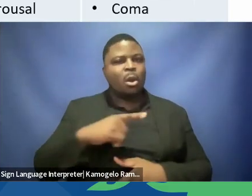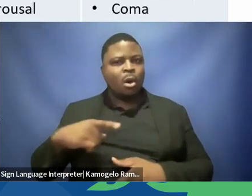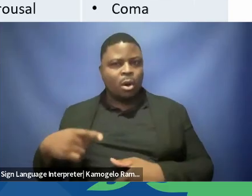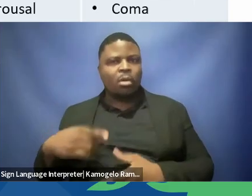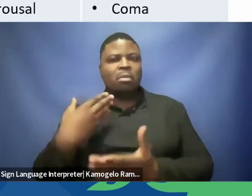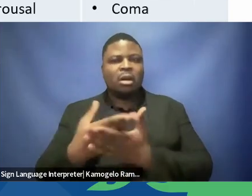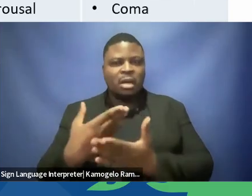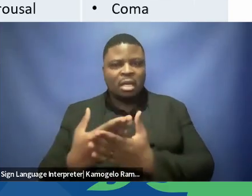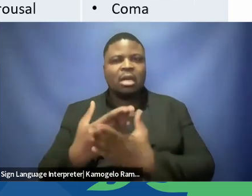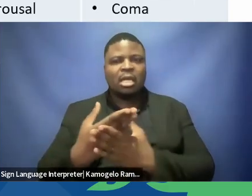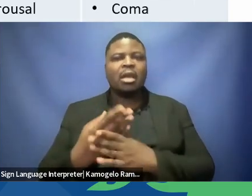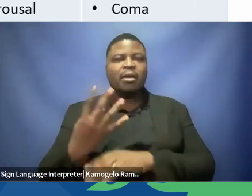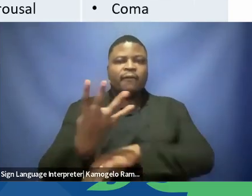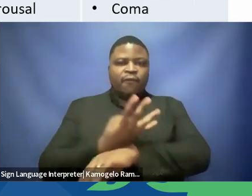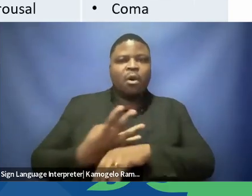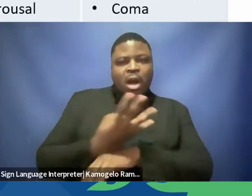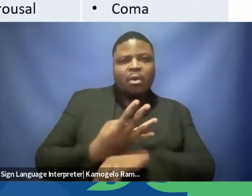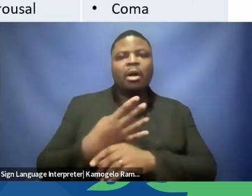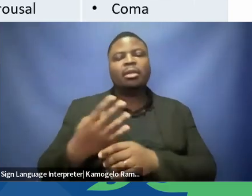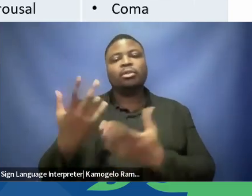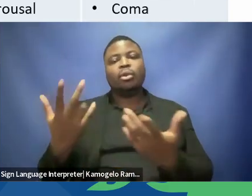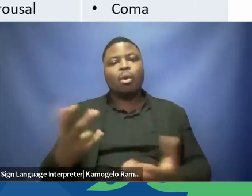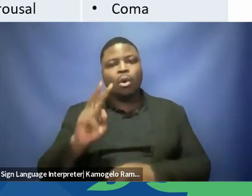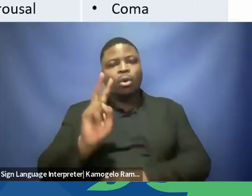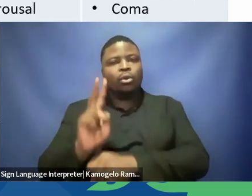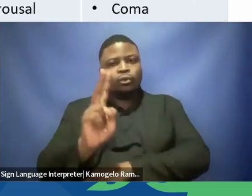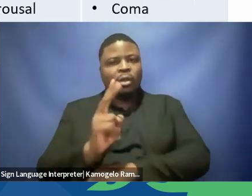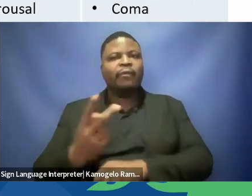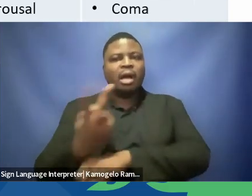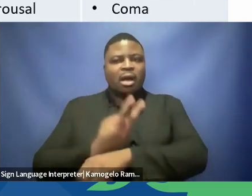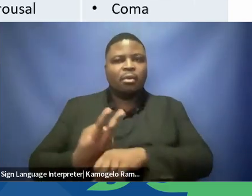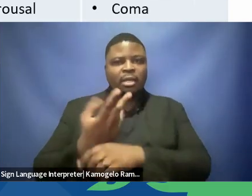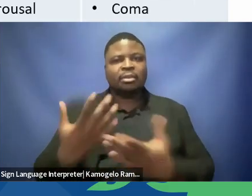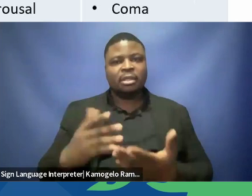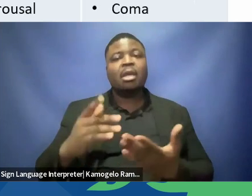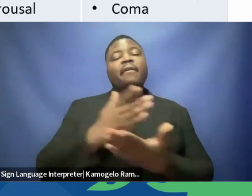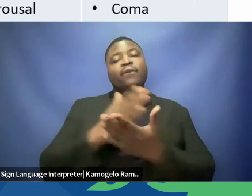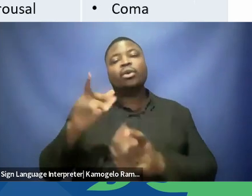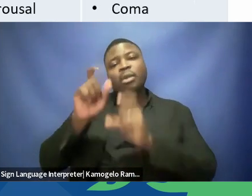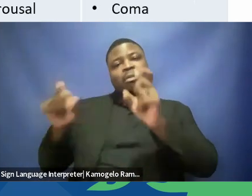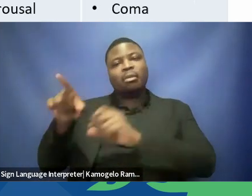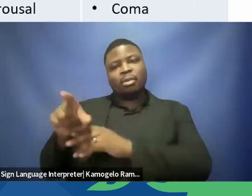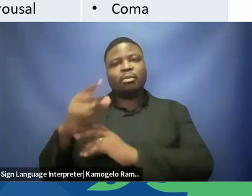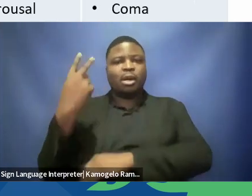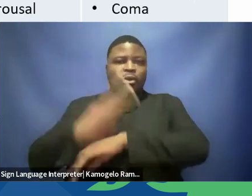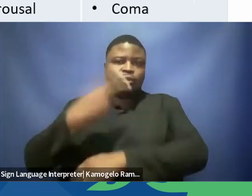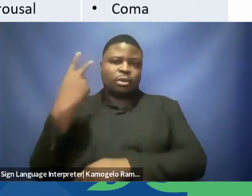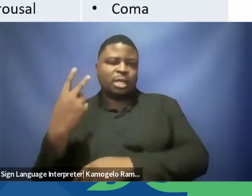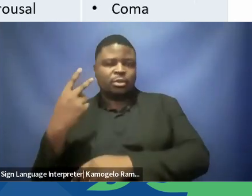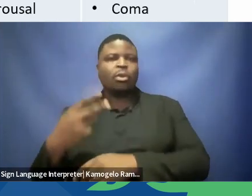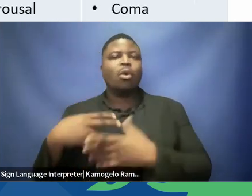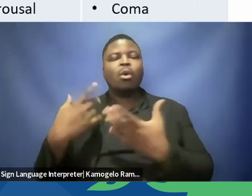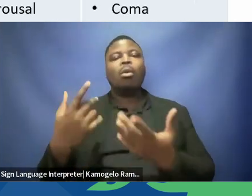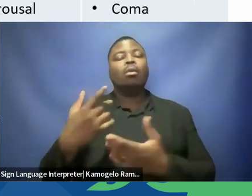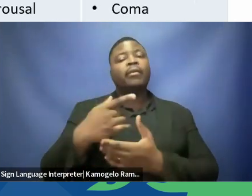depending on how much and how often you use. Sometimes you can even go on for like 2 days, an entire weekend. The risk associated with using